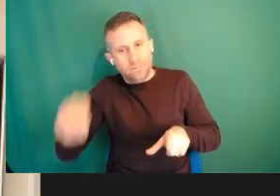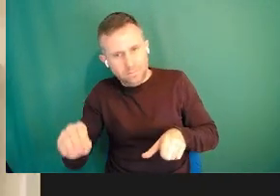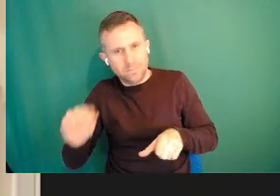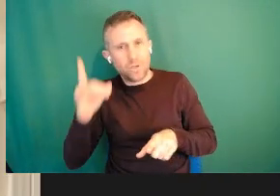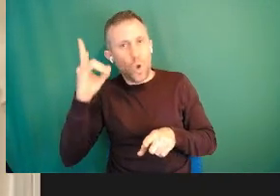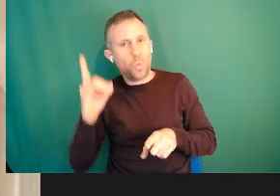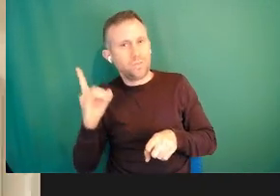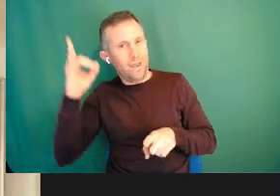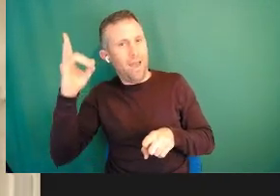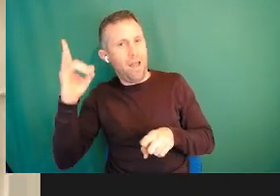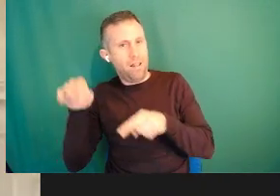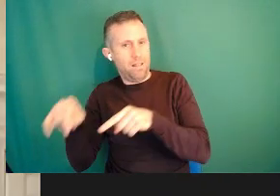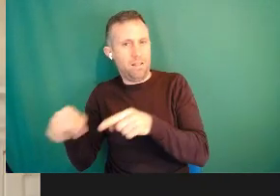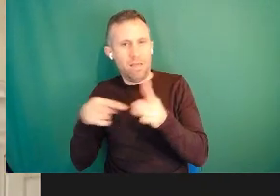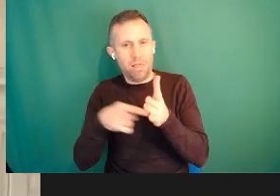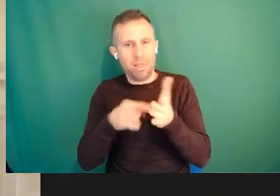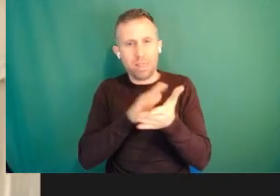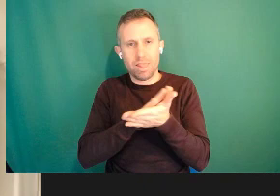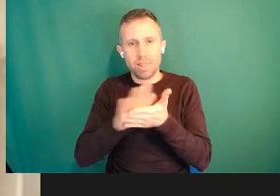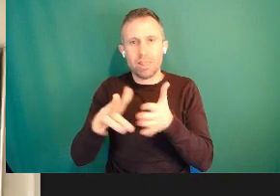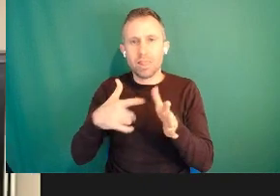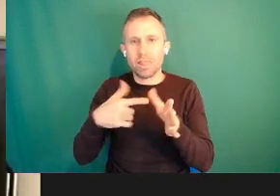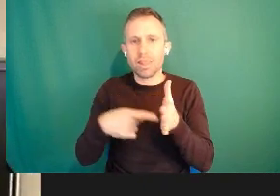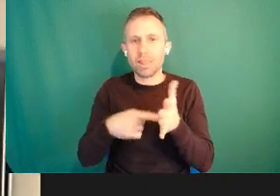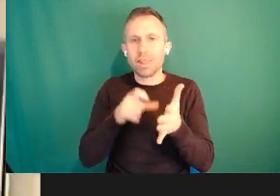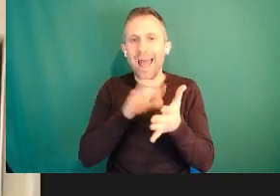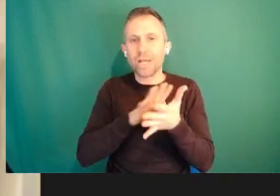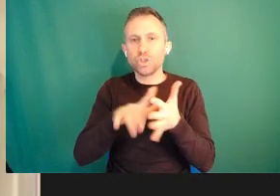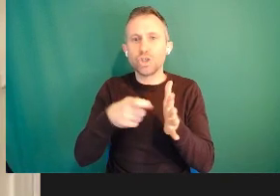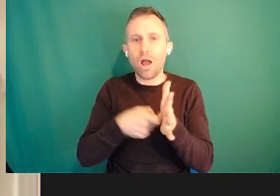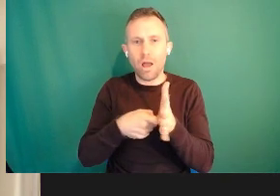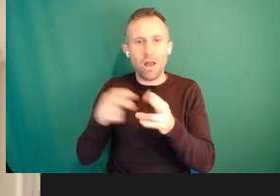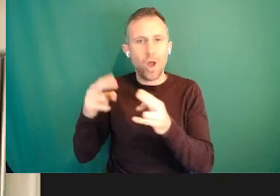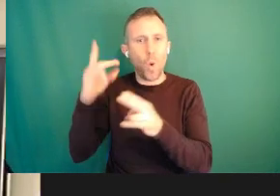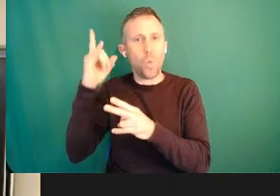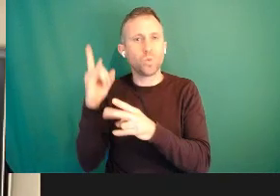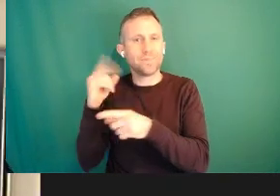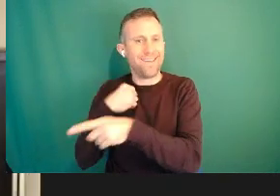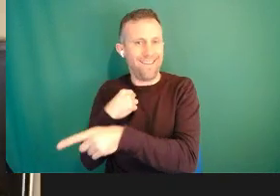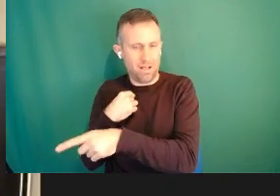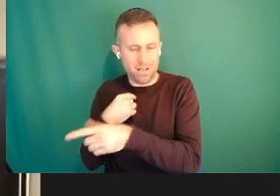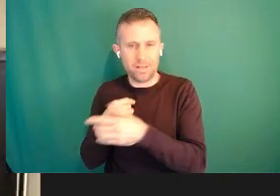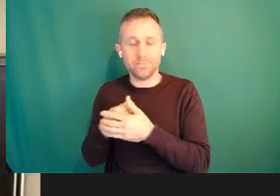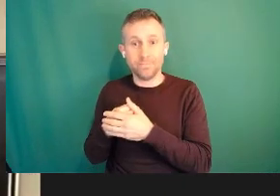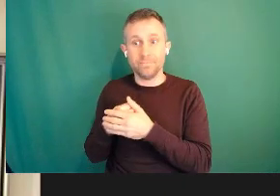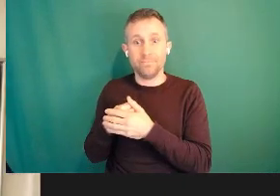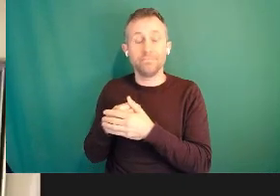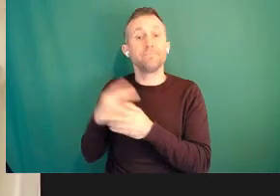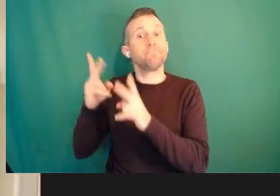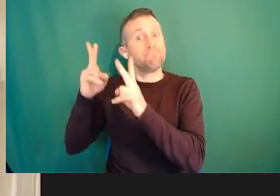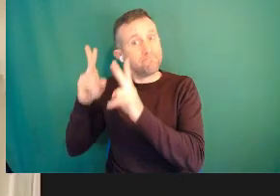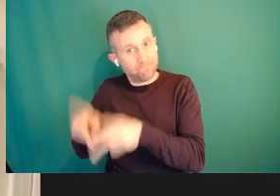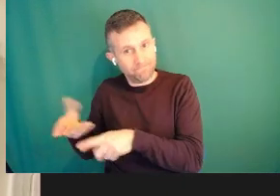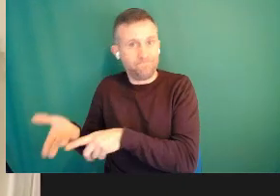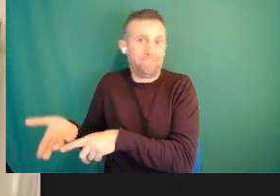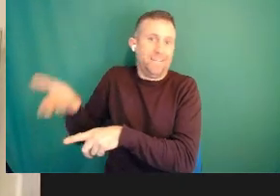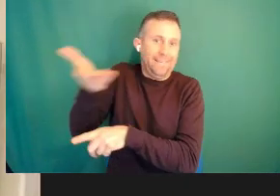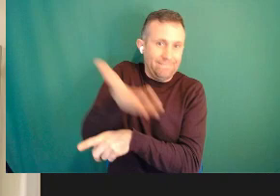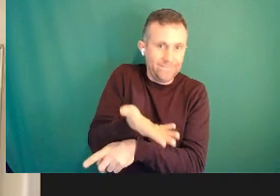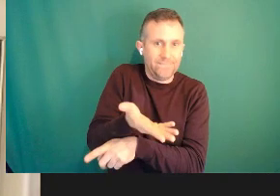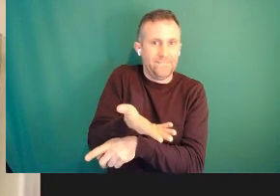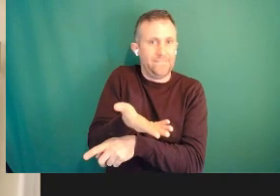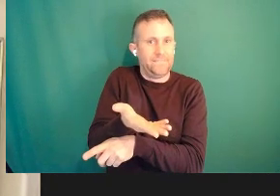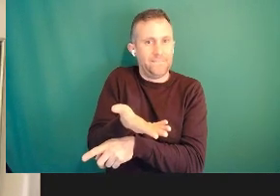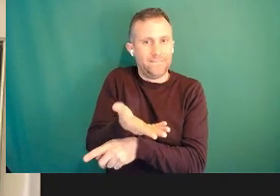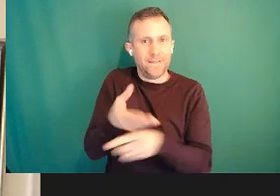been in 3 rooms when he inherited the house. That was because she only really used 3 rooms, a dining room, a sitting room, and a